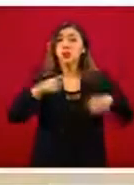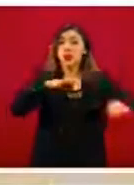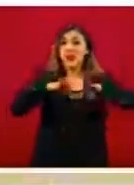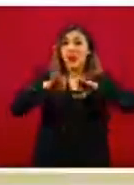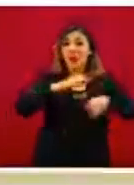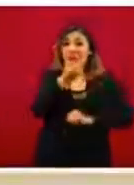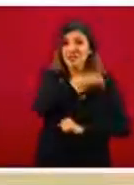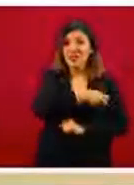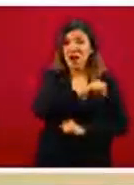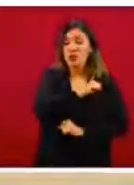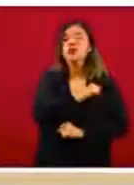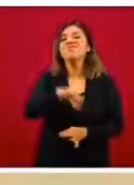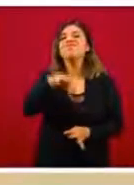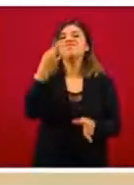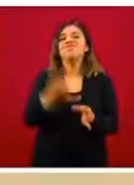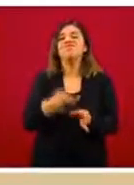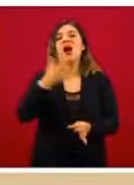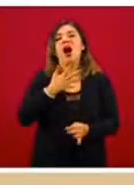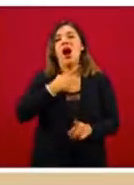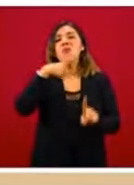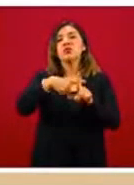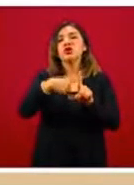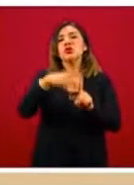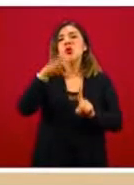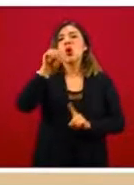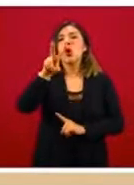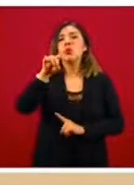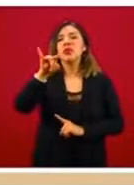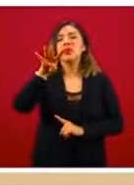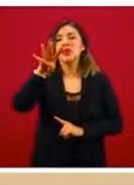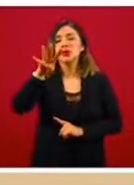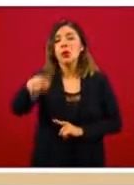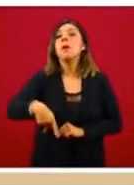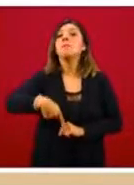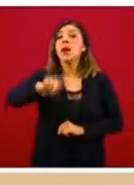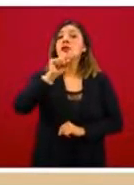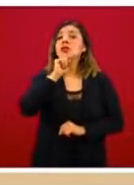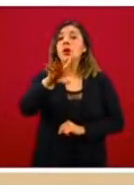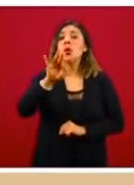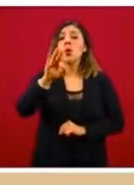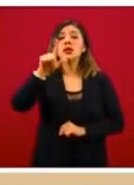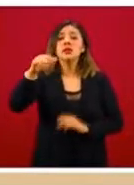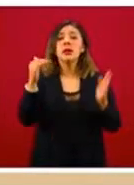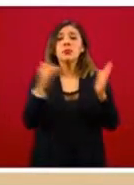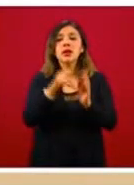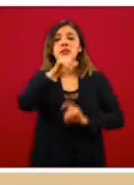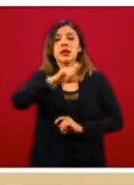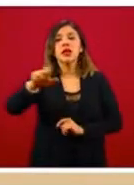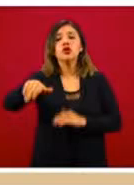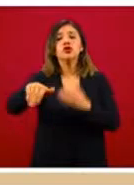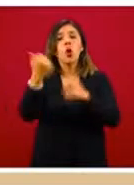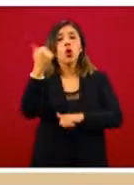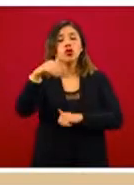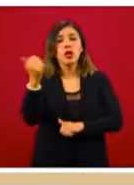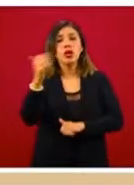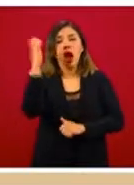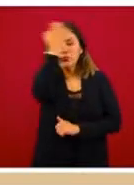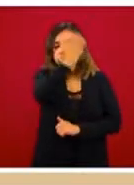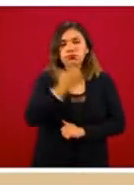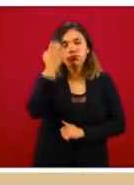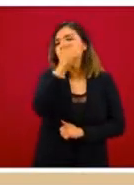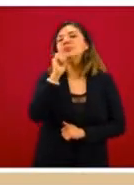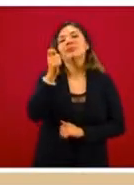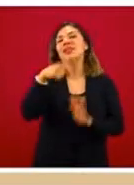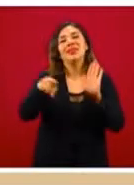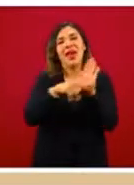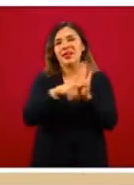20,217 healthcare professionals who have been confirmed to have COVID-19. But we can also see that we have